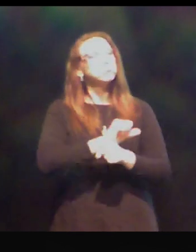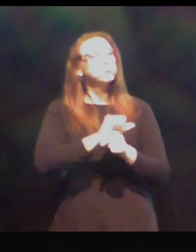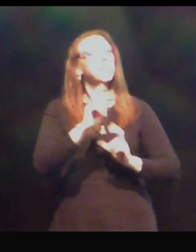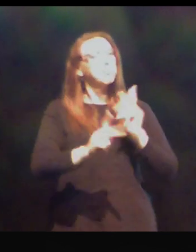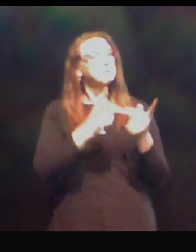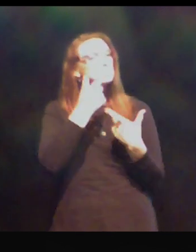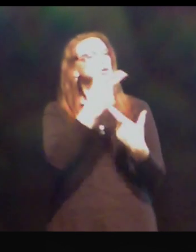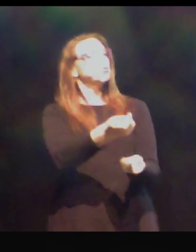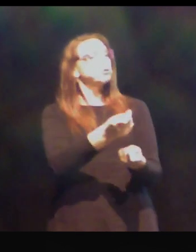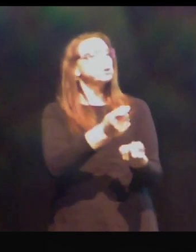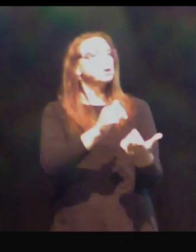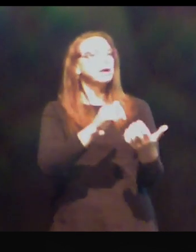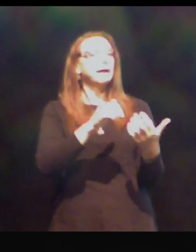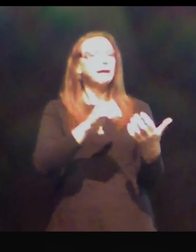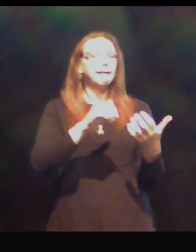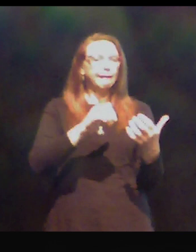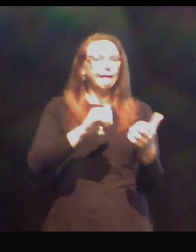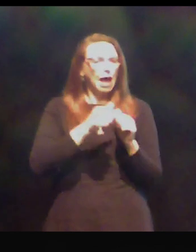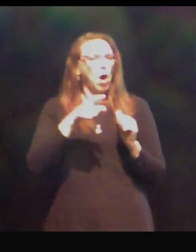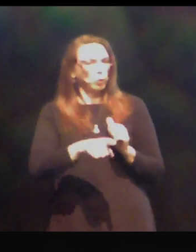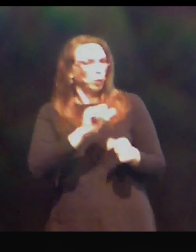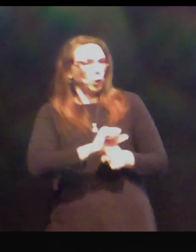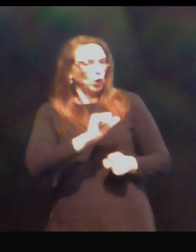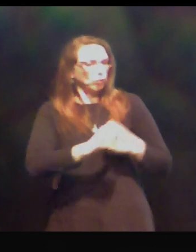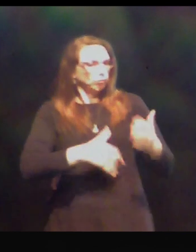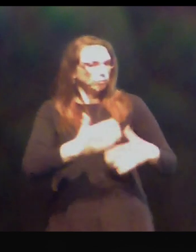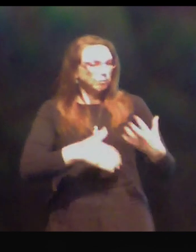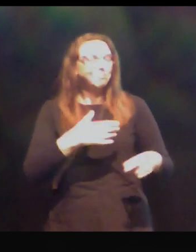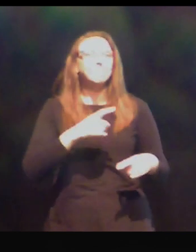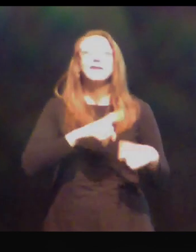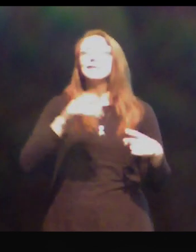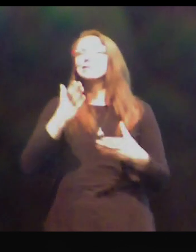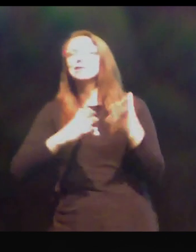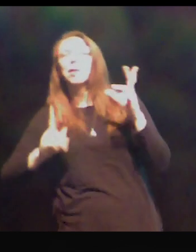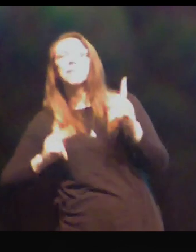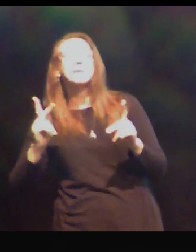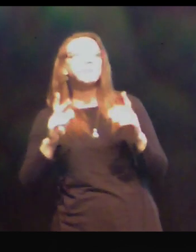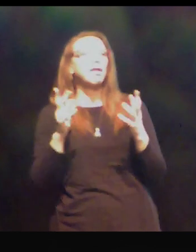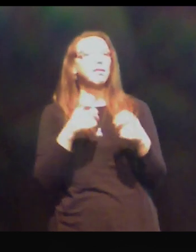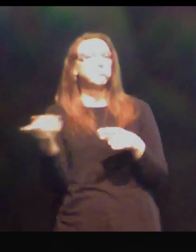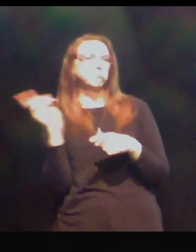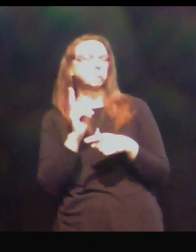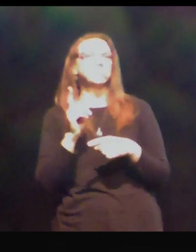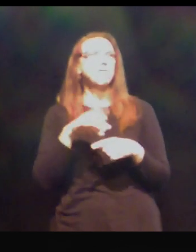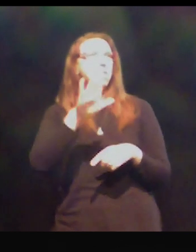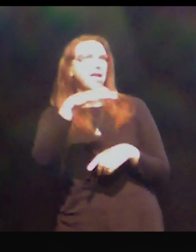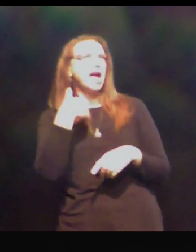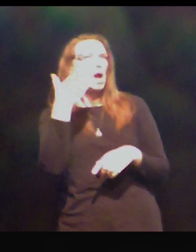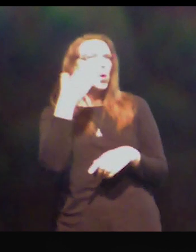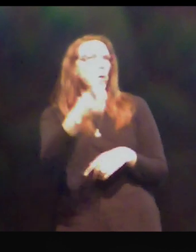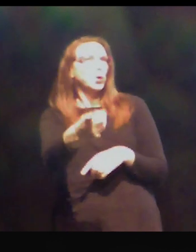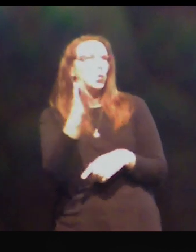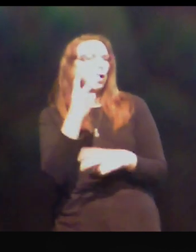people are interested in how you do these things. And then, you know, you have some that are just more, you know, hey, I know you, so